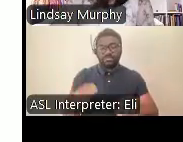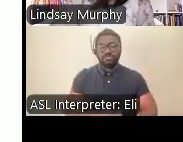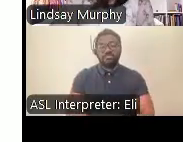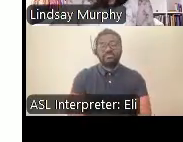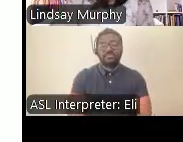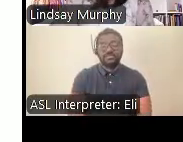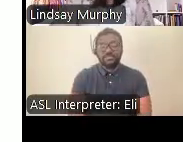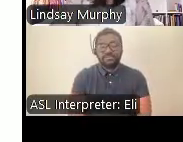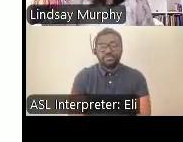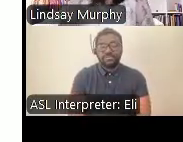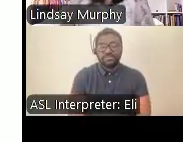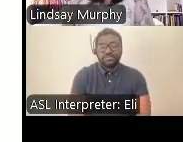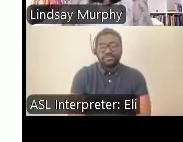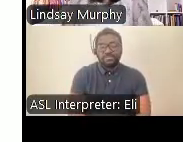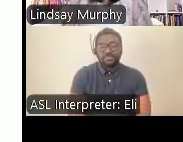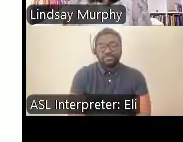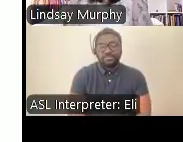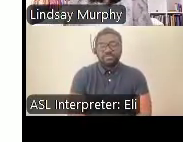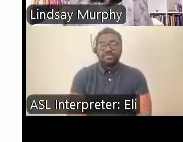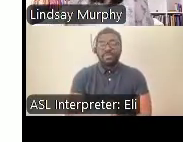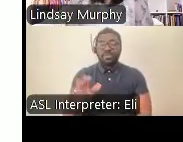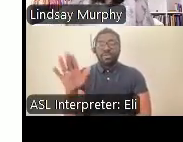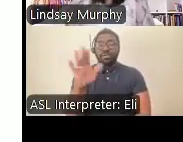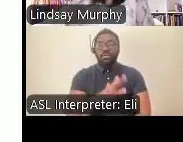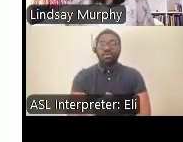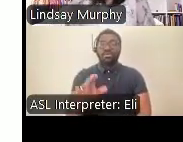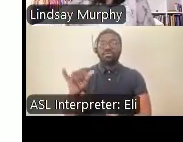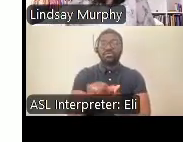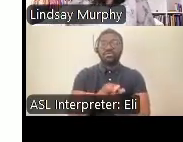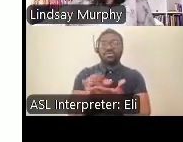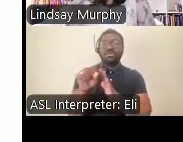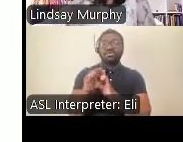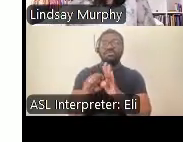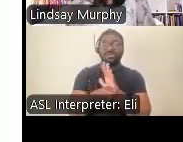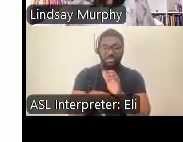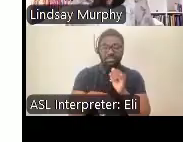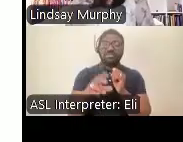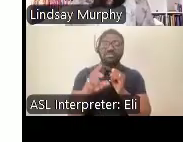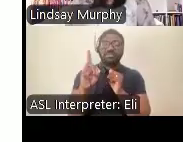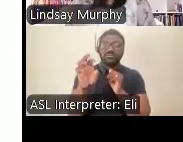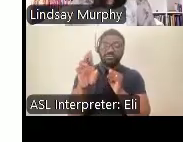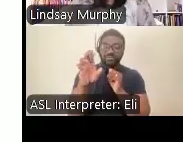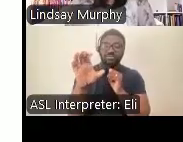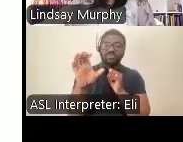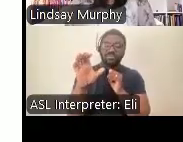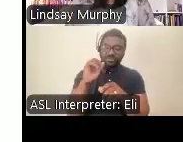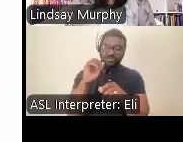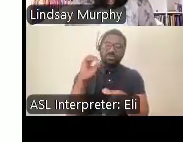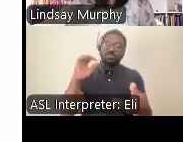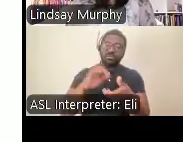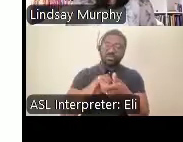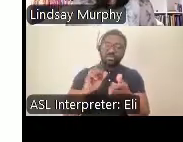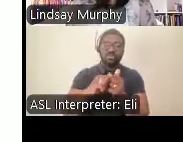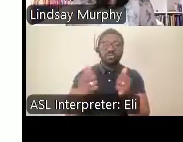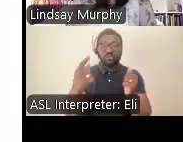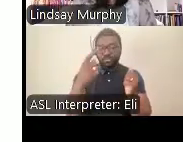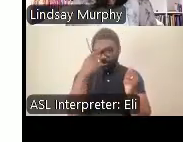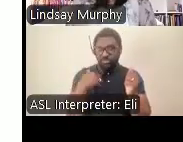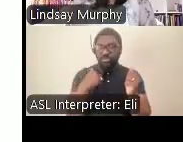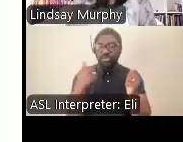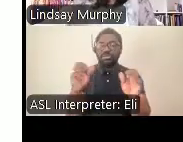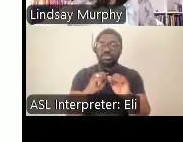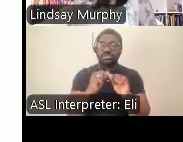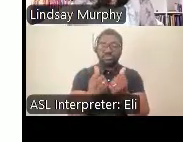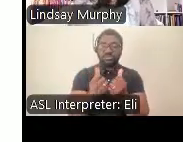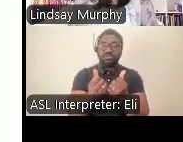So across New York State, DRCs are partnering with other mental health agencies. So some examples of that is that we're partnering